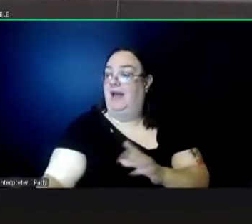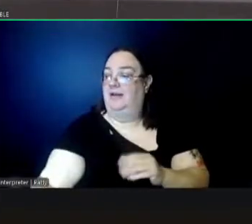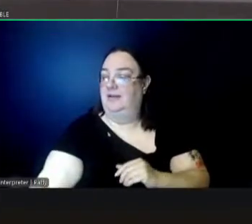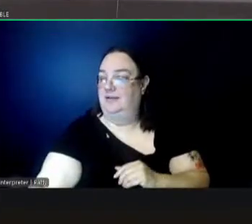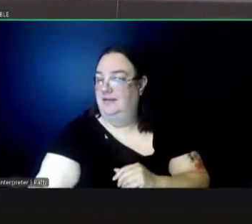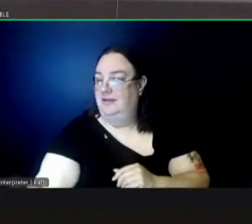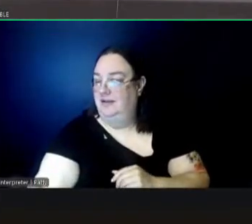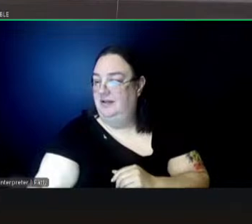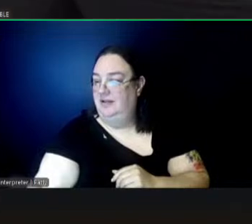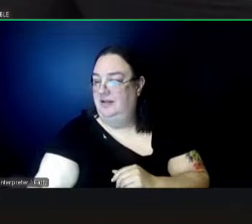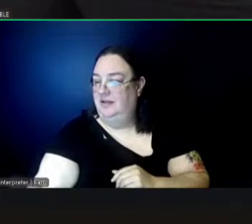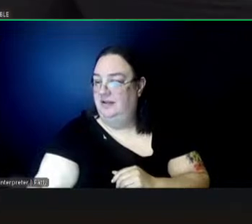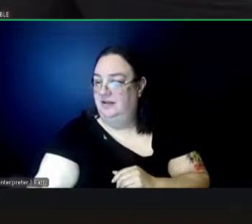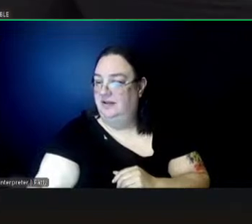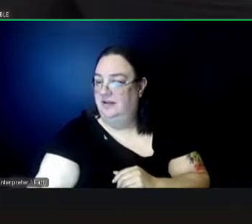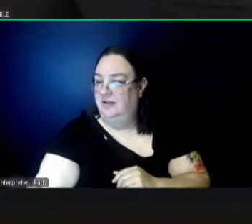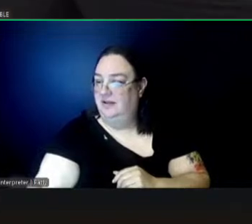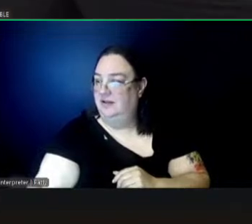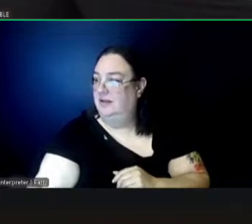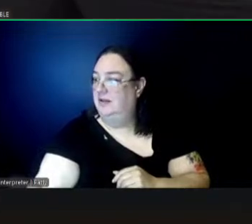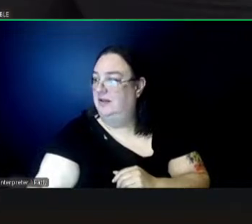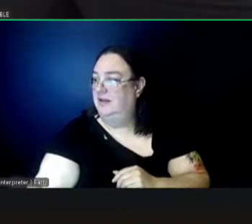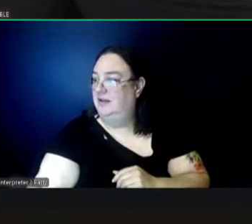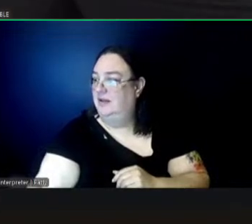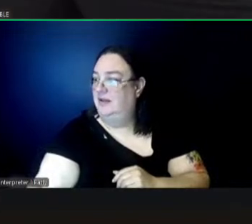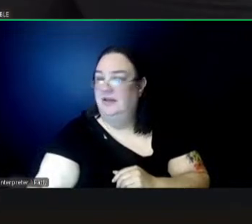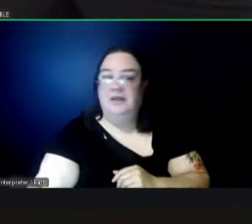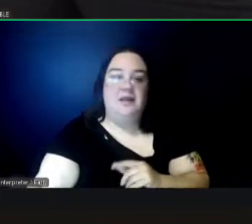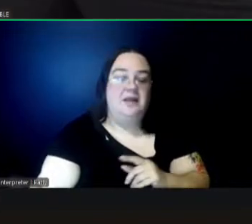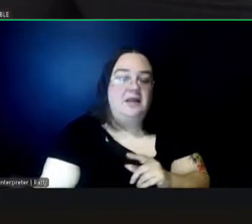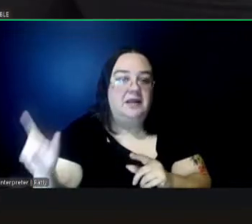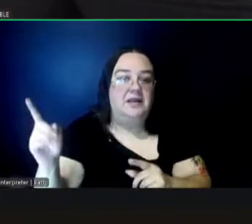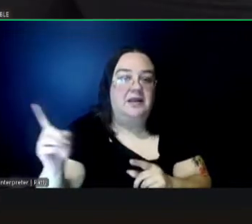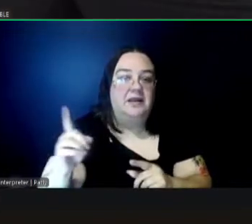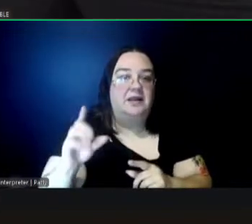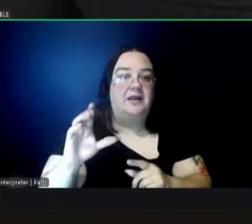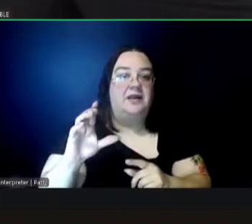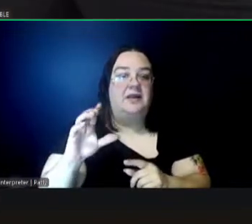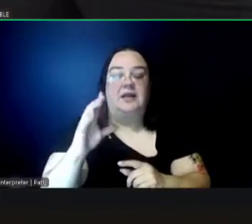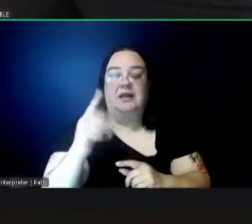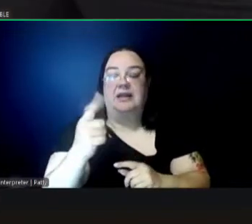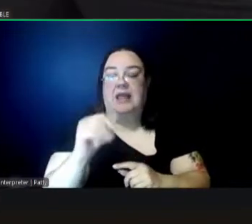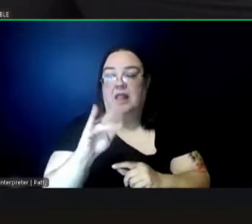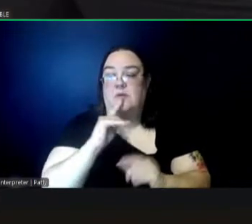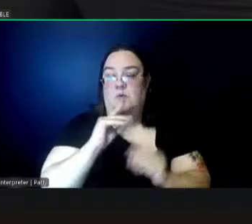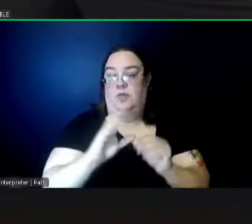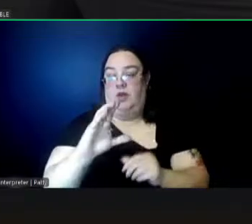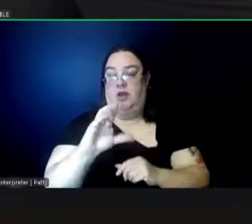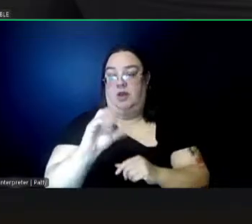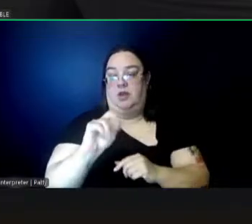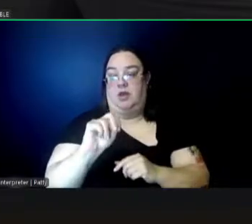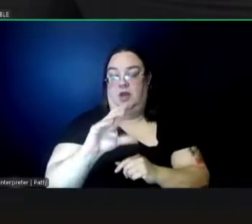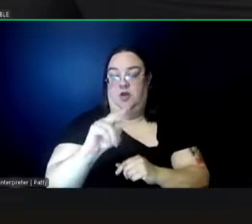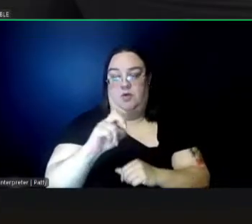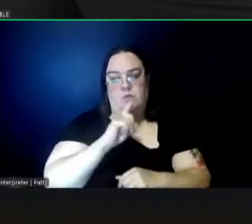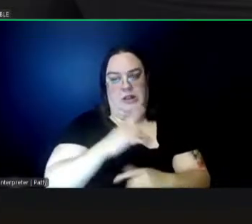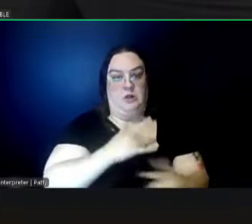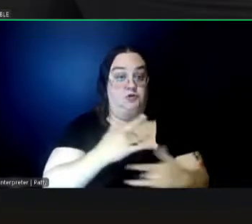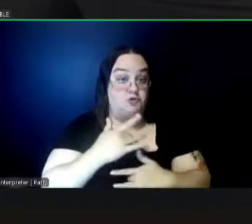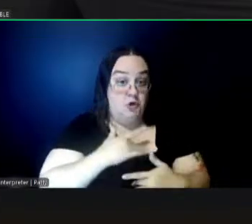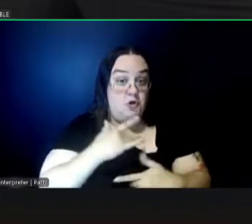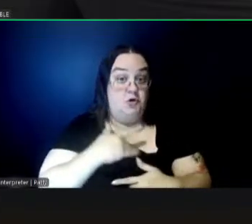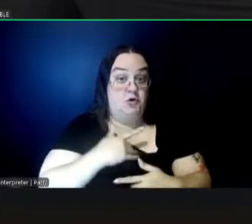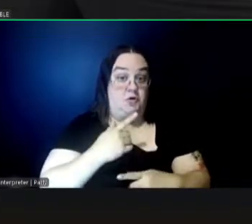know, with the concrete, I'm Yes, concerned. I really am concerned. And, you know, right now we're in the wintertime,